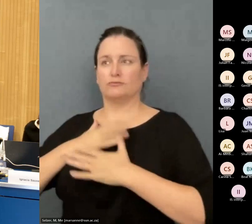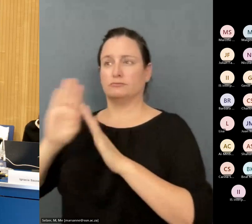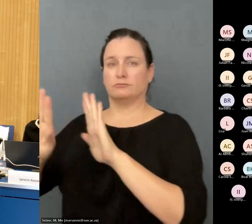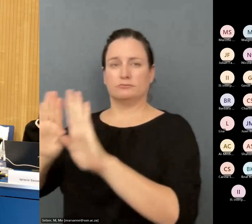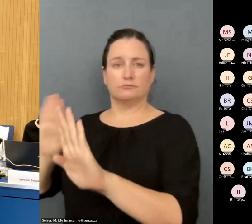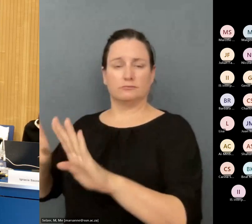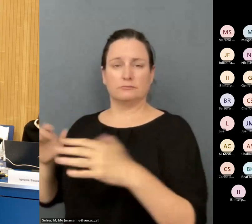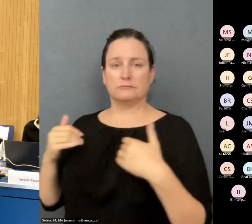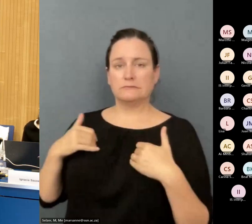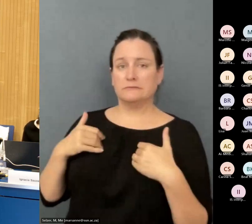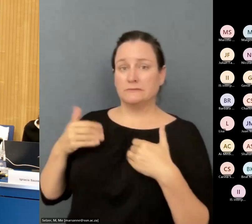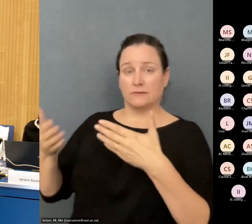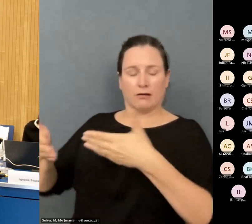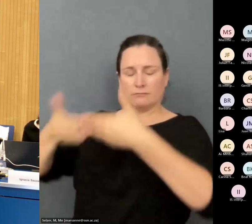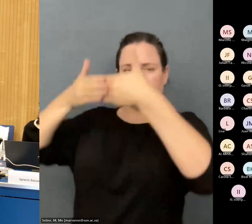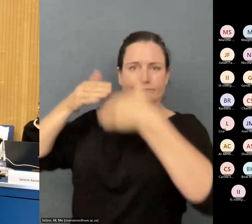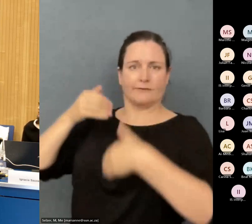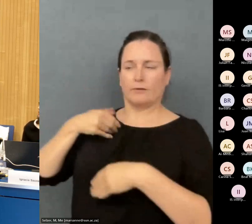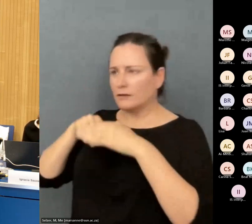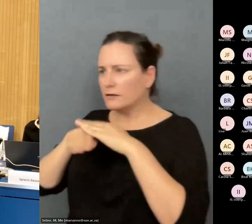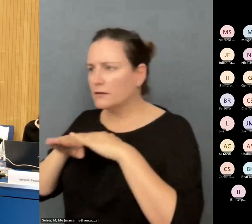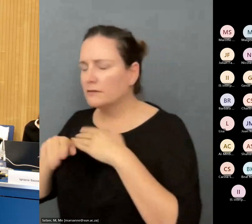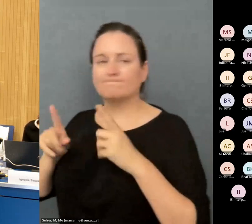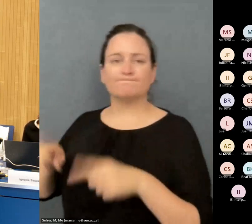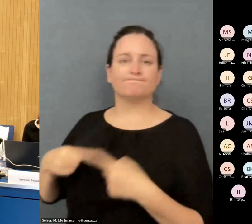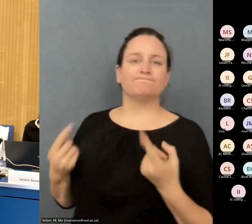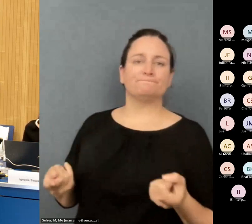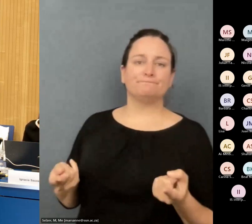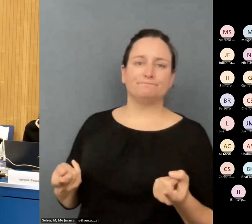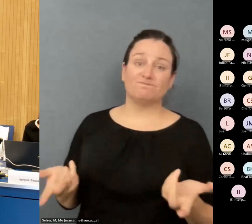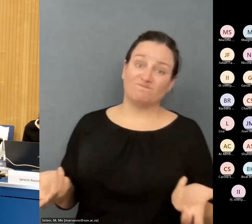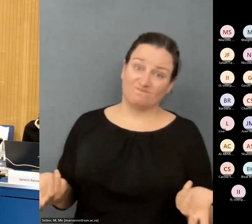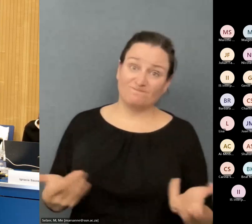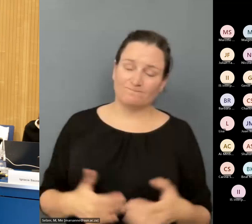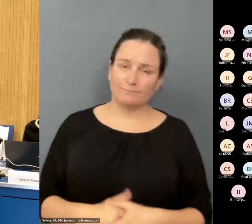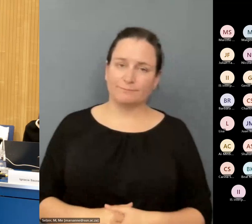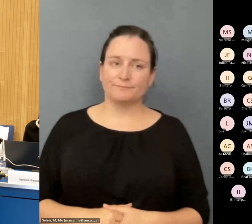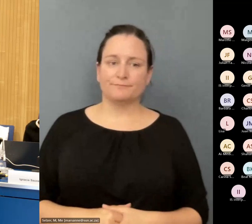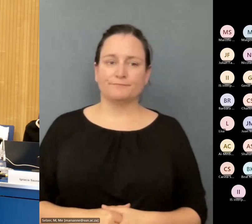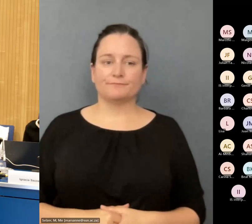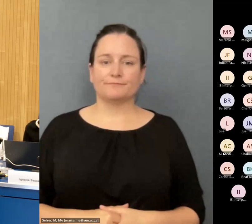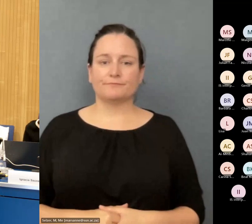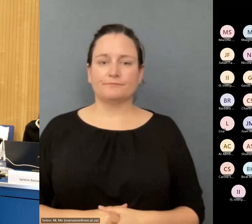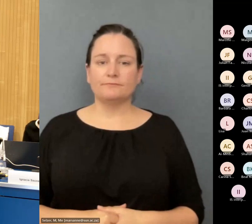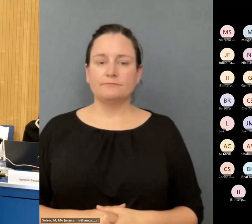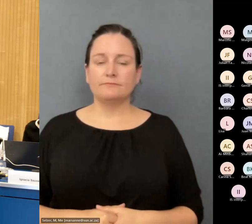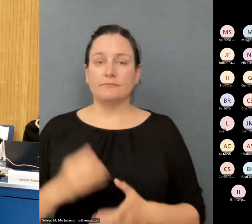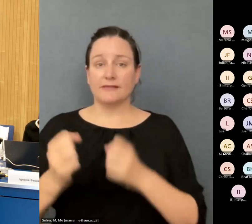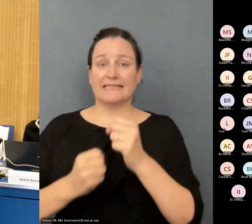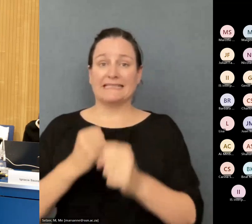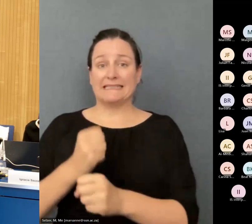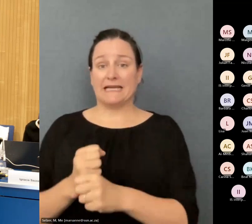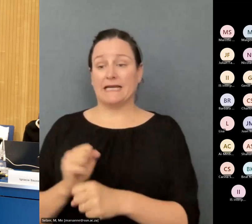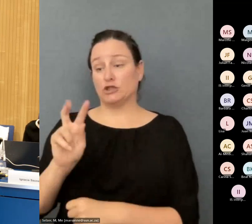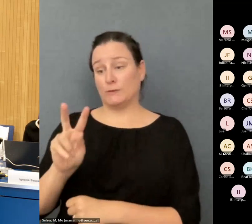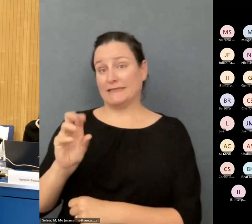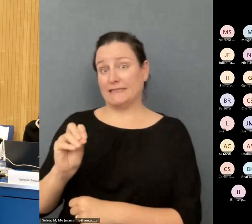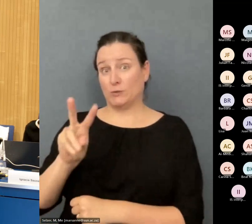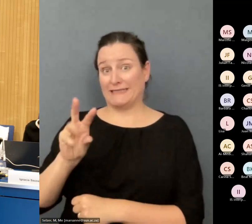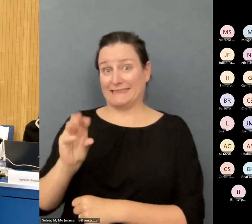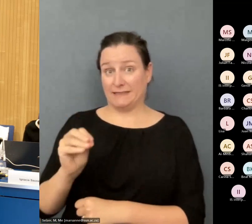to them. So yes, and there's something else that we found, for example, during the 2020 year and is that